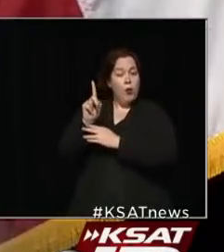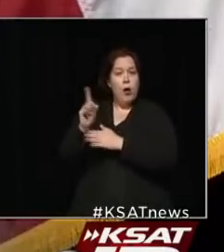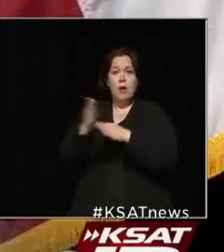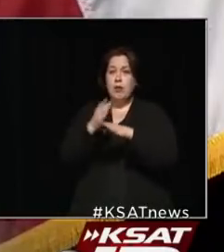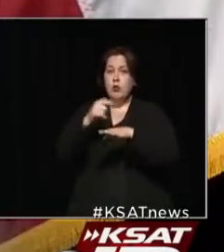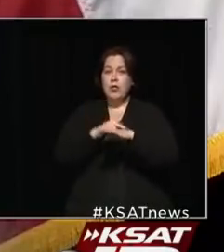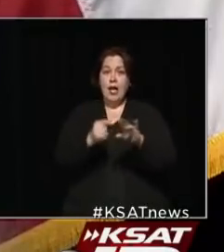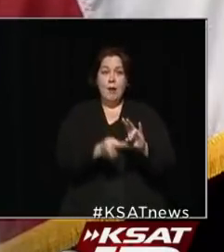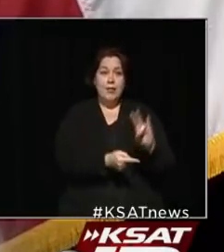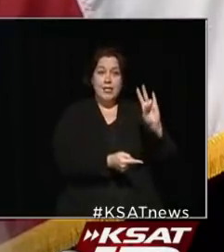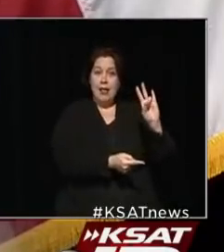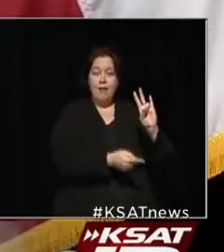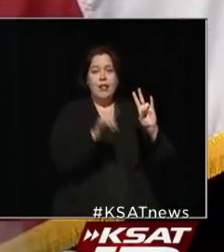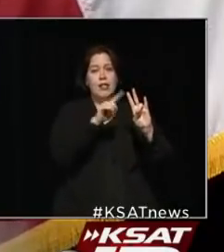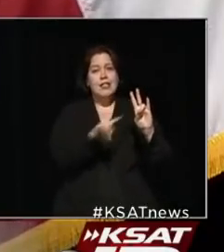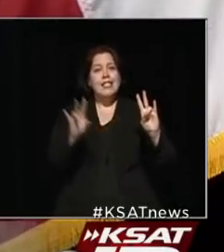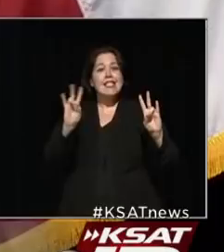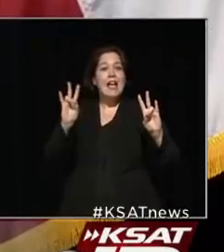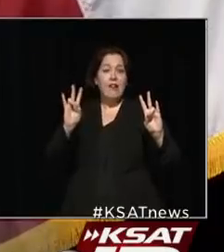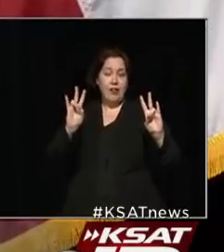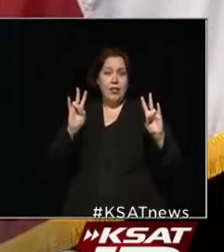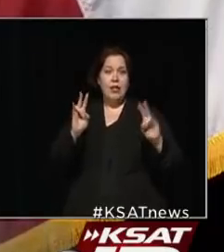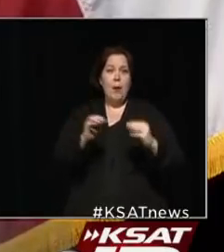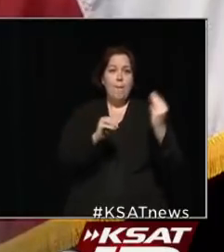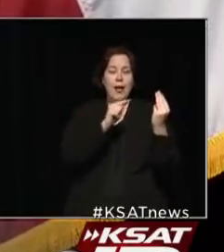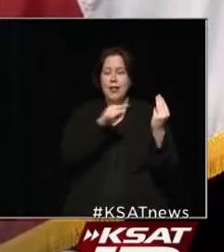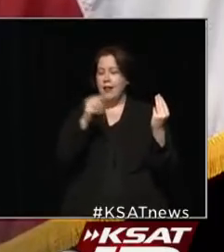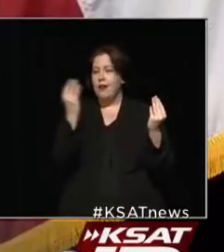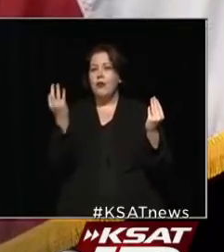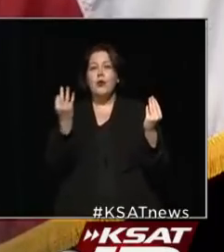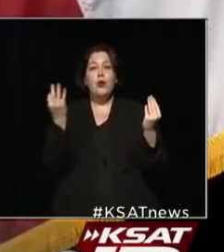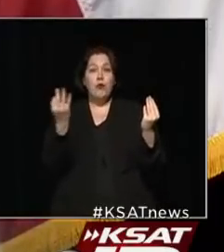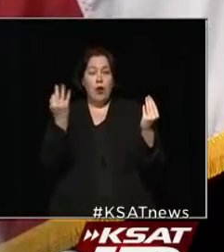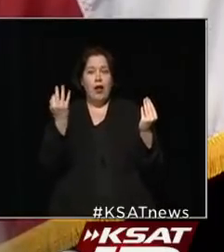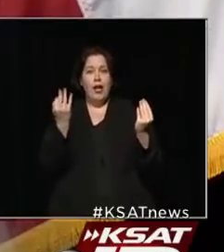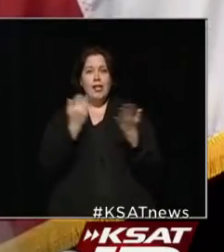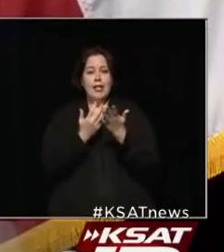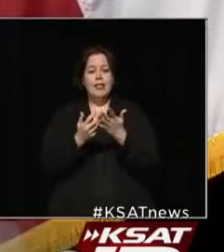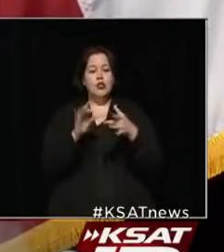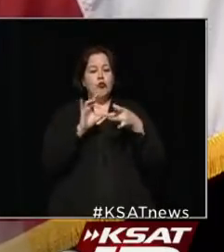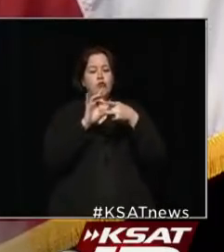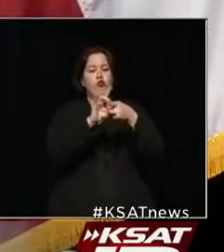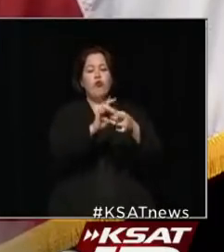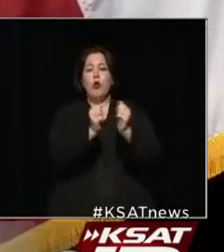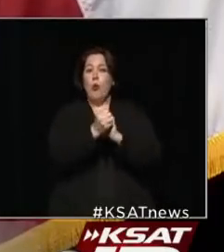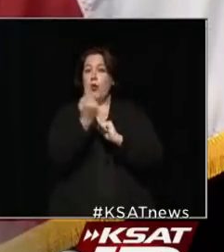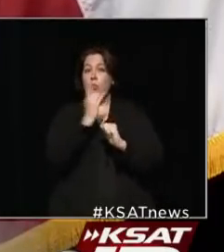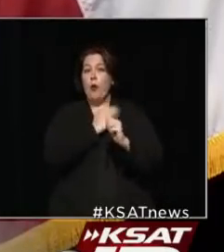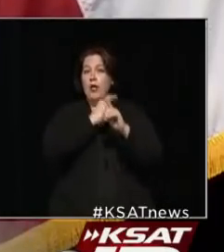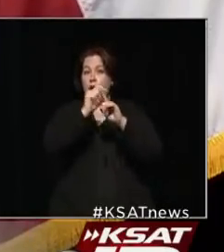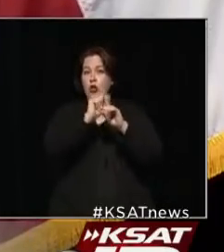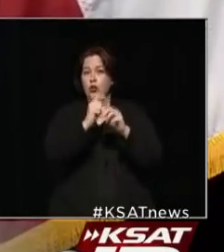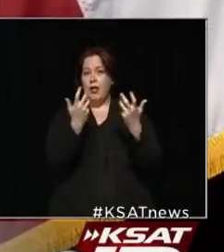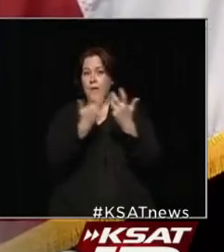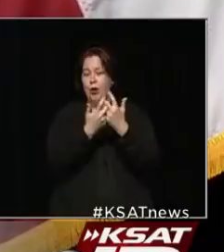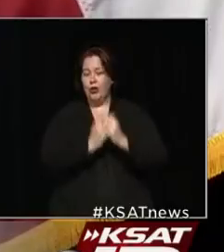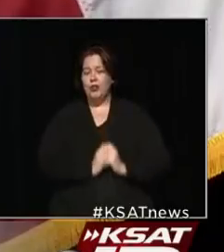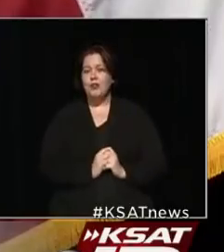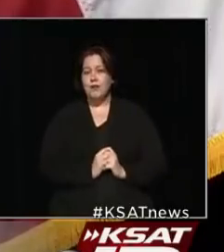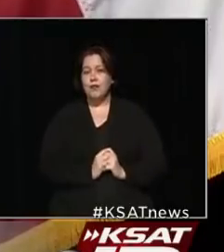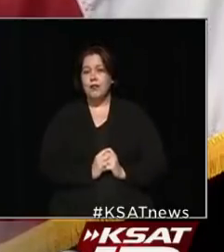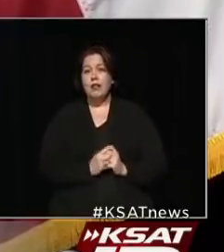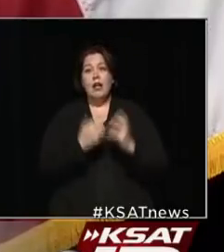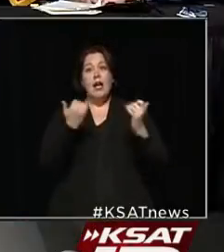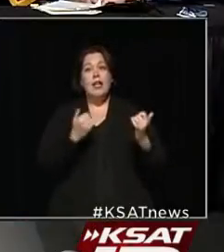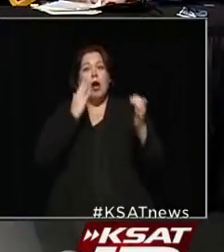7 a.m. and 7 p.m. Monday through Friday to get connected to one of our training partners. And now